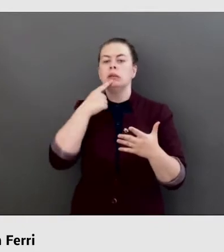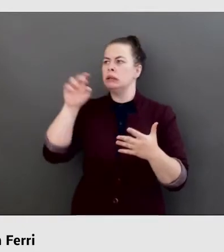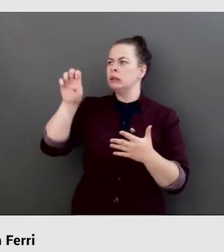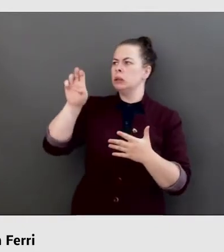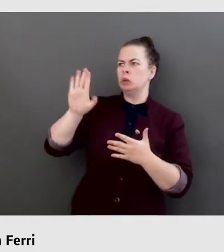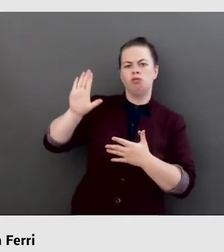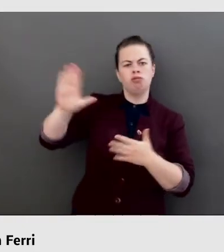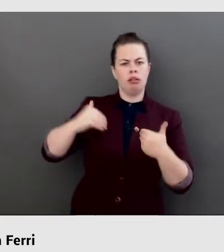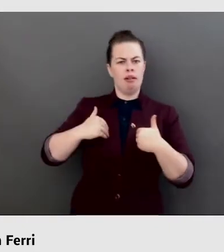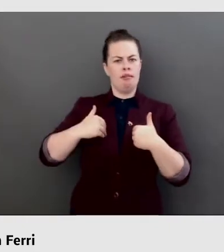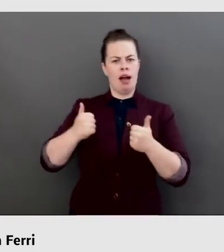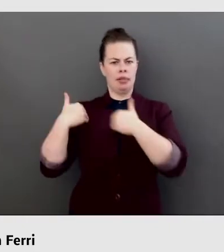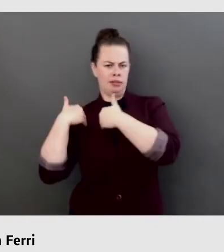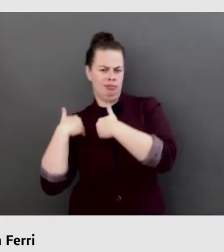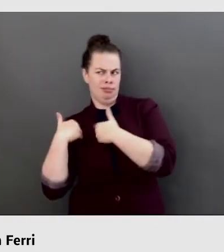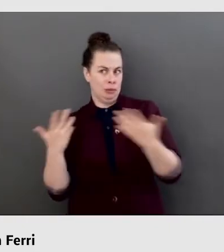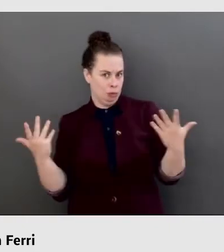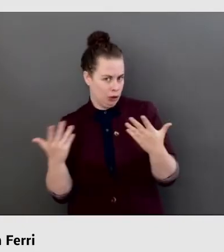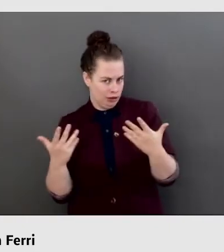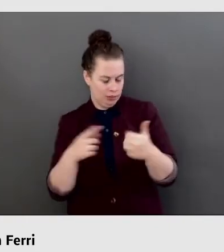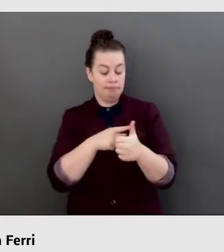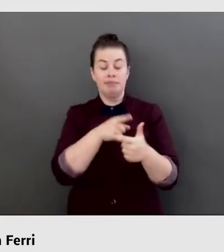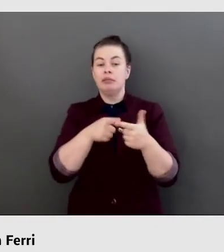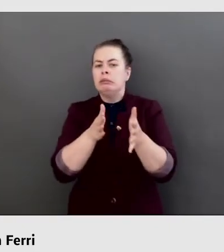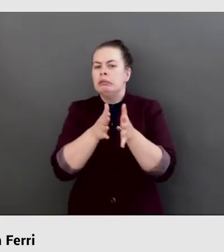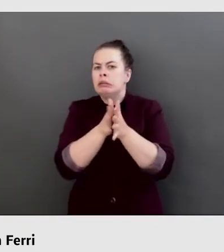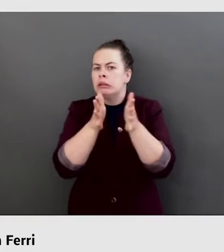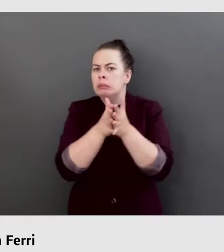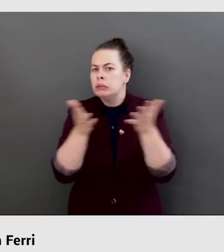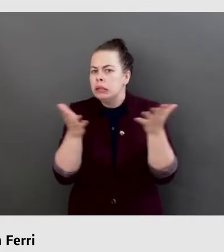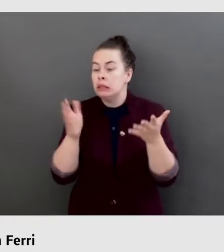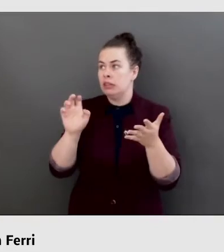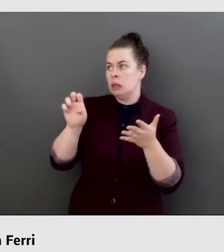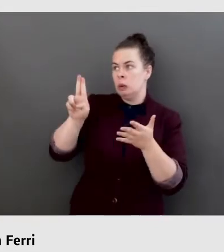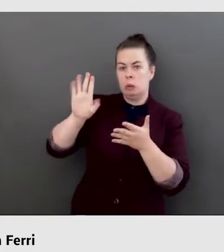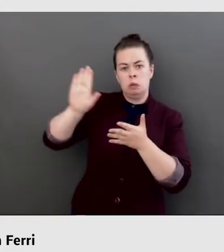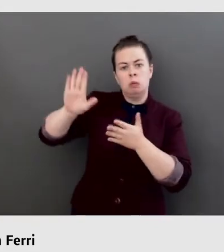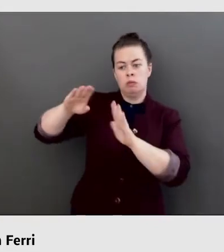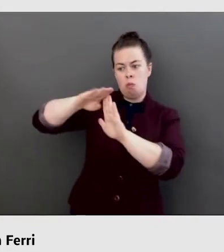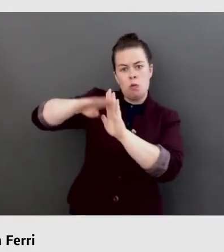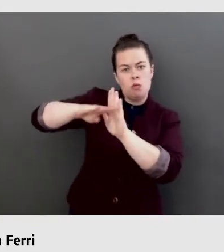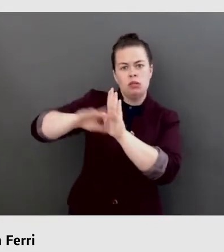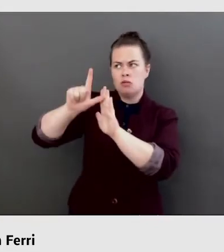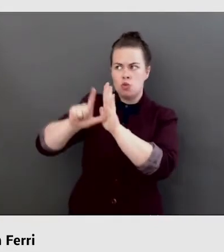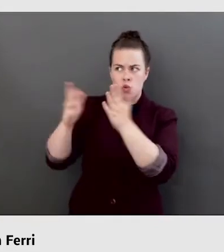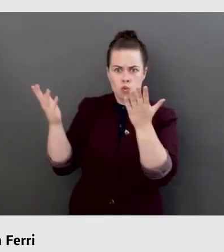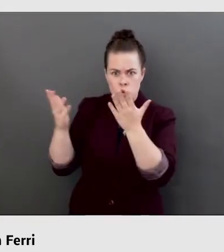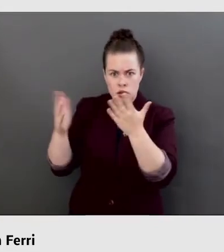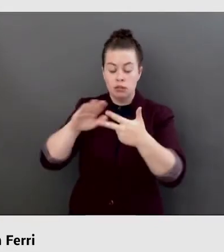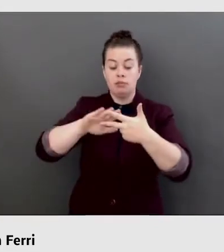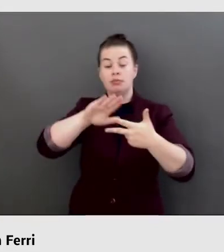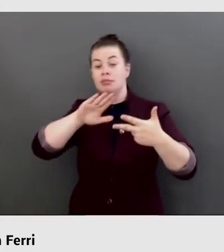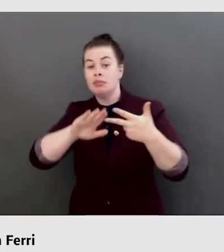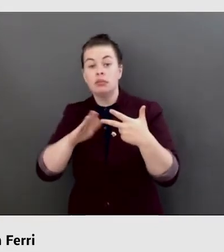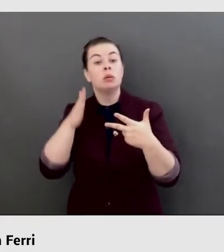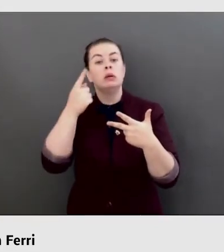I will sketch out the scope of EU health competencies. I will then address the core tenets of EU health law